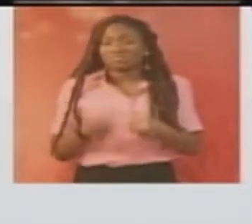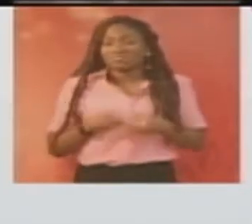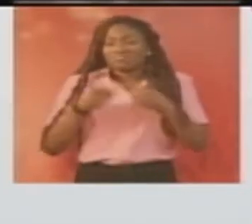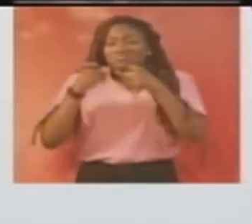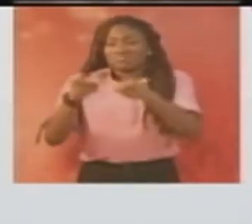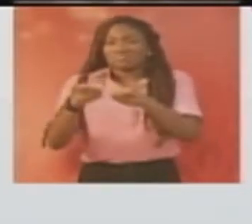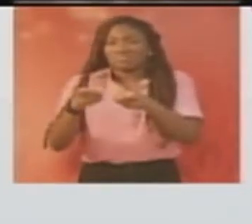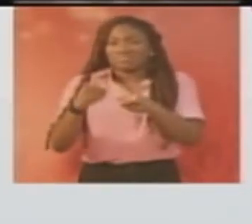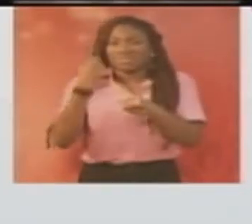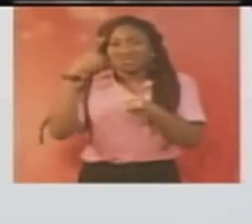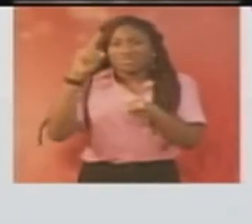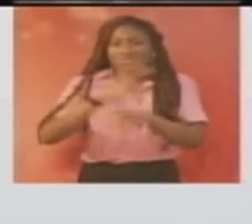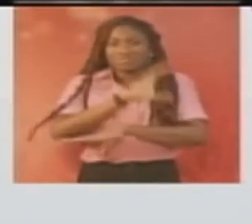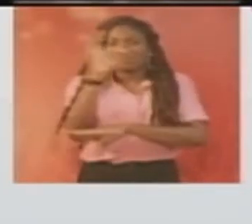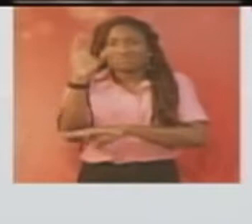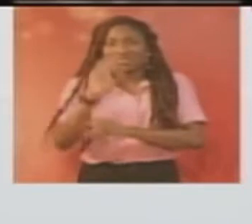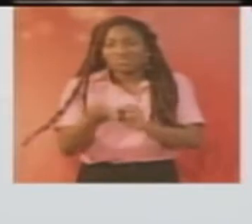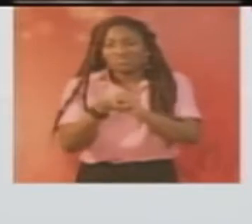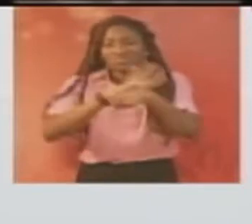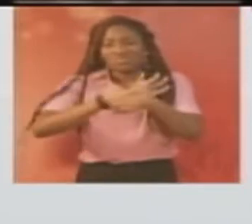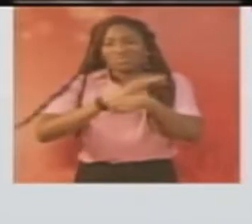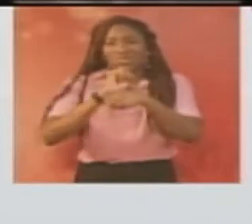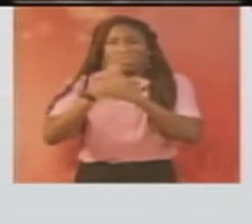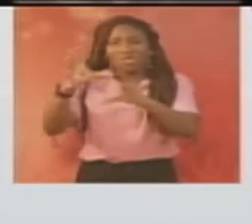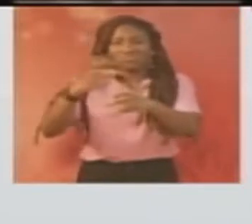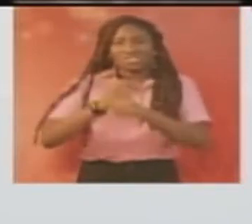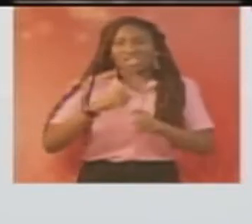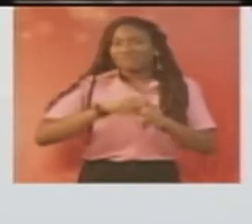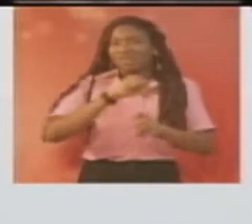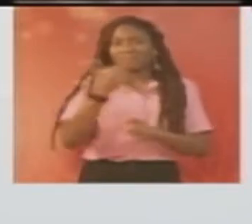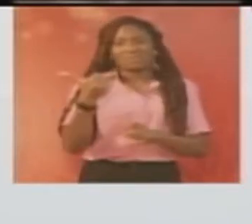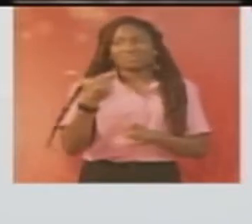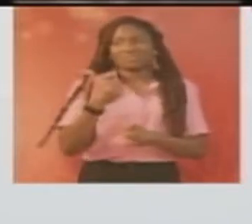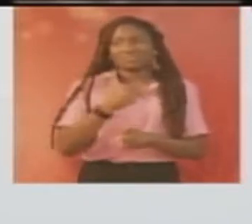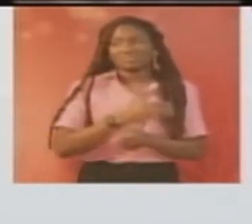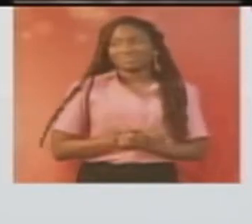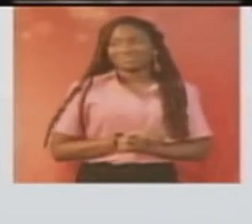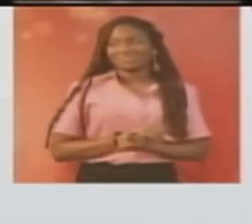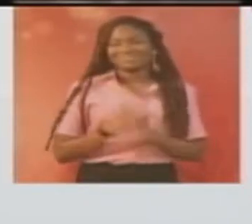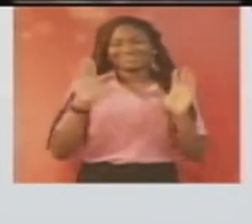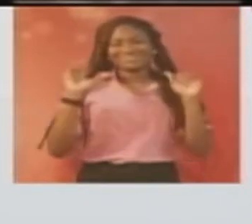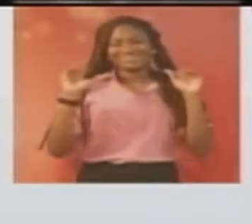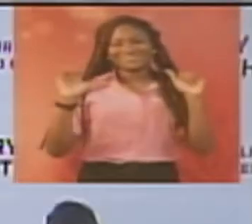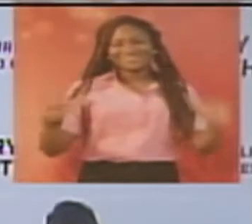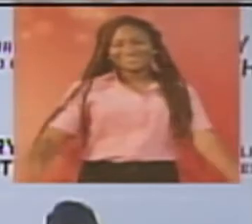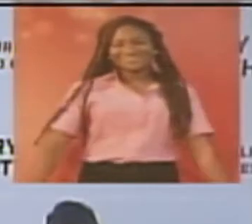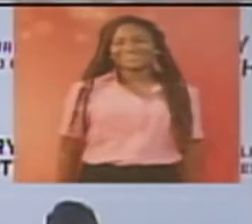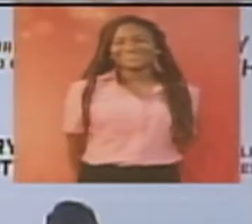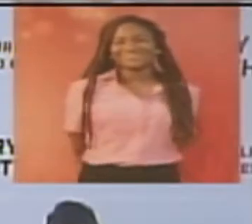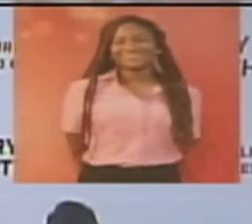want to give or receive from anyone this Christmas. Goodbye for now.